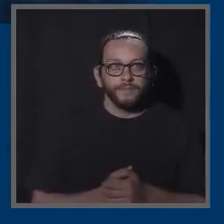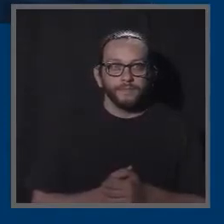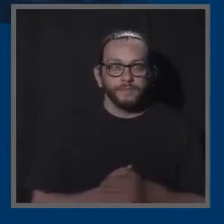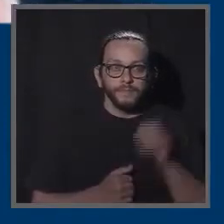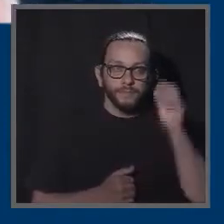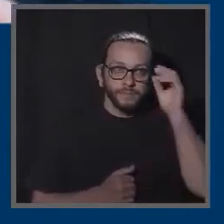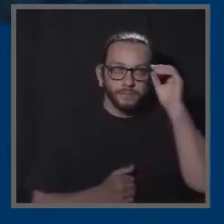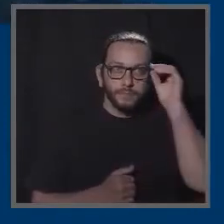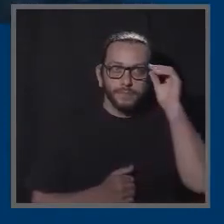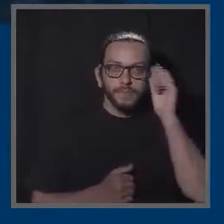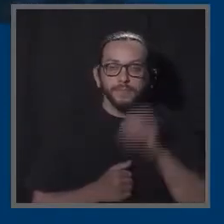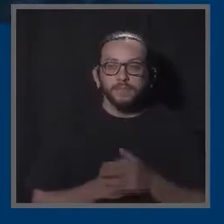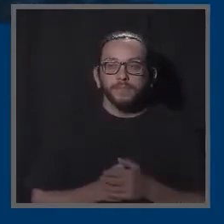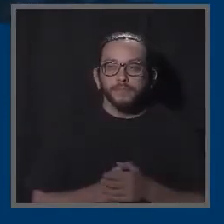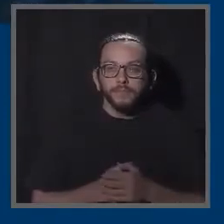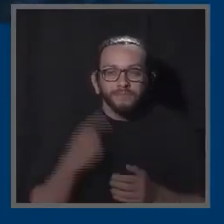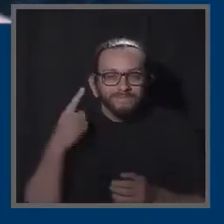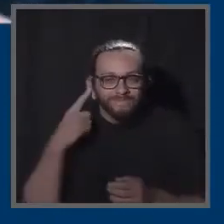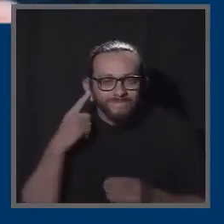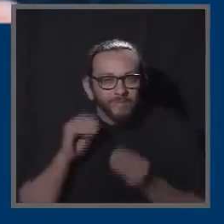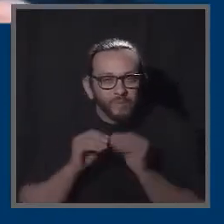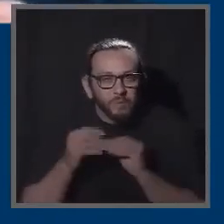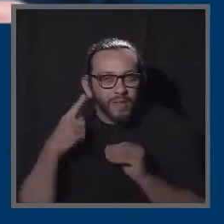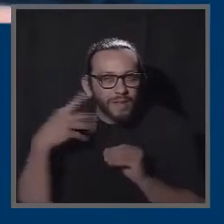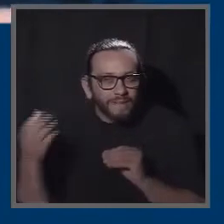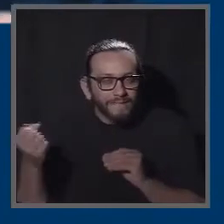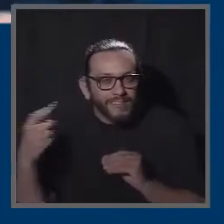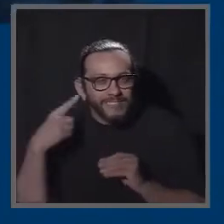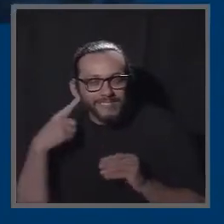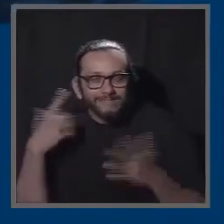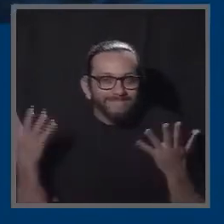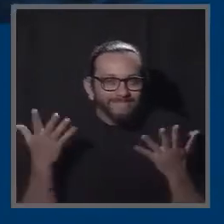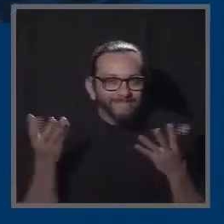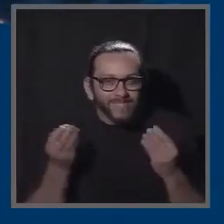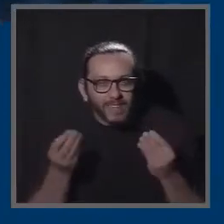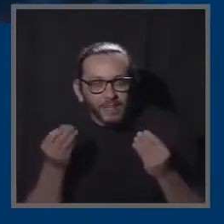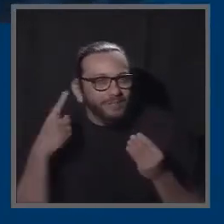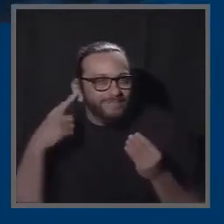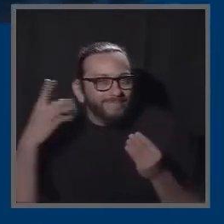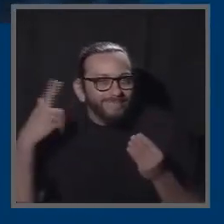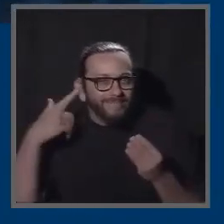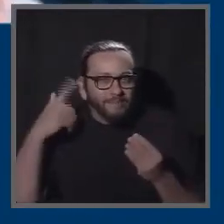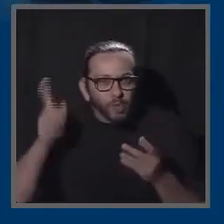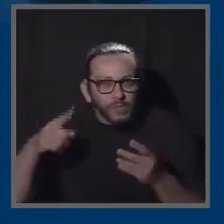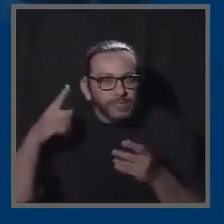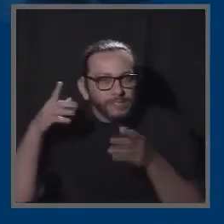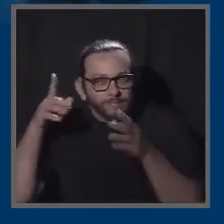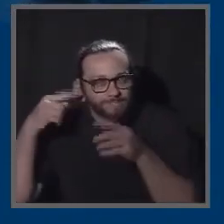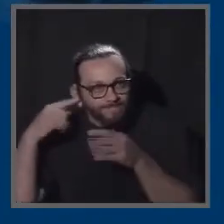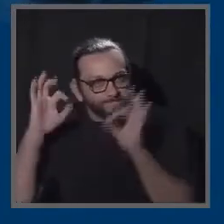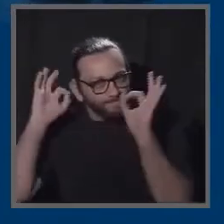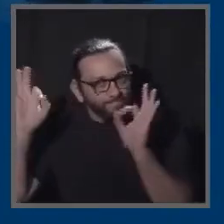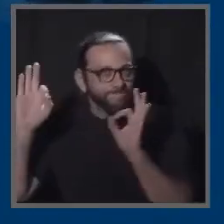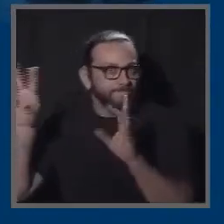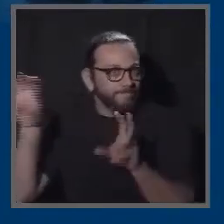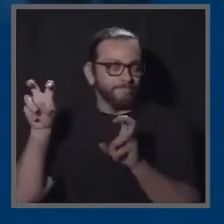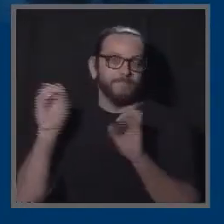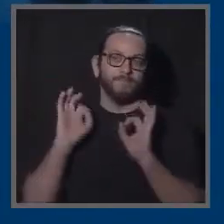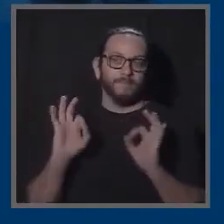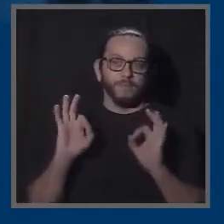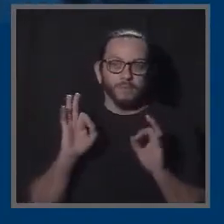We hear some sound, but it's like it's not on the main speakers, so just hold on a couple of seconds.